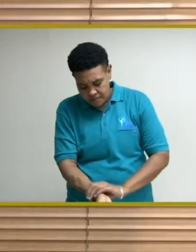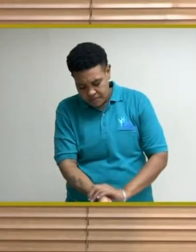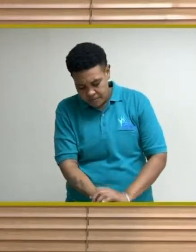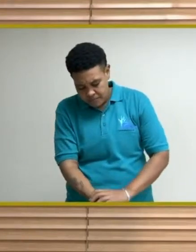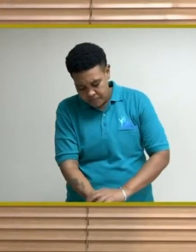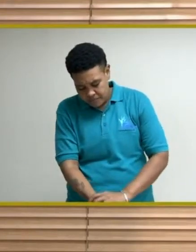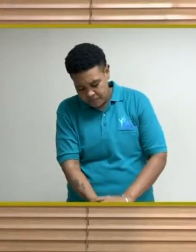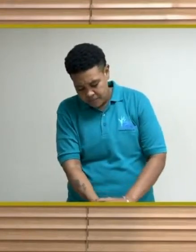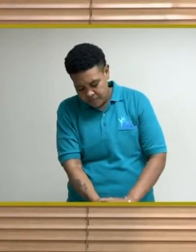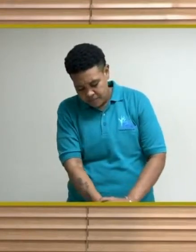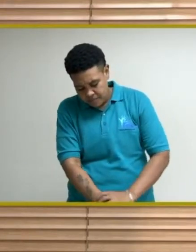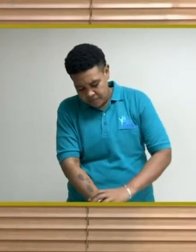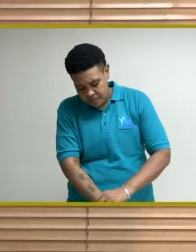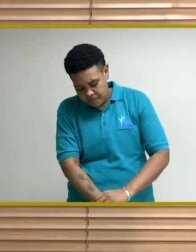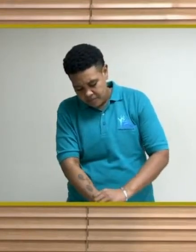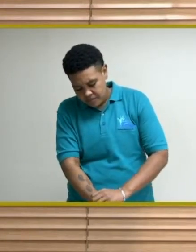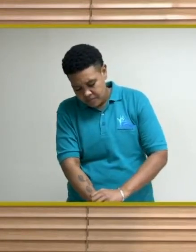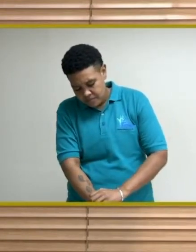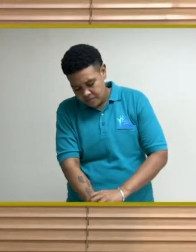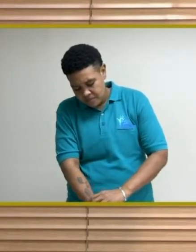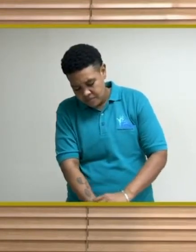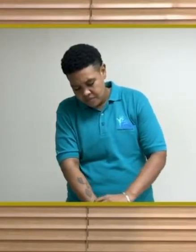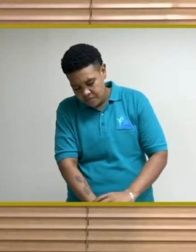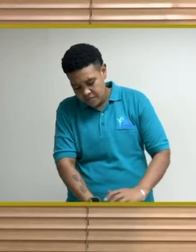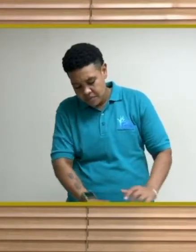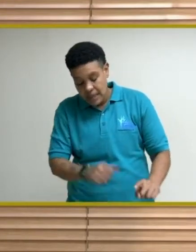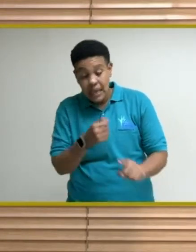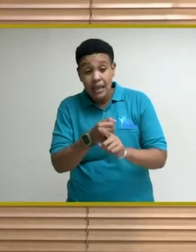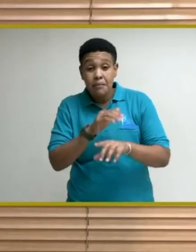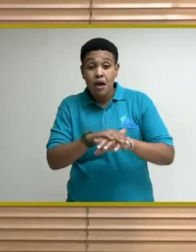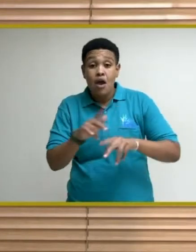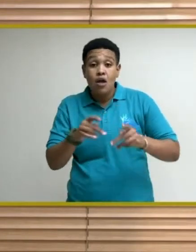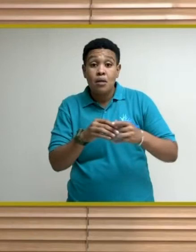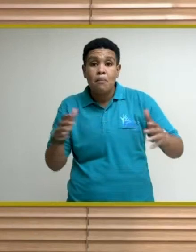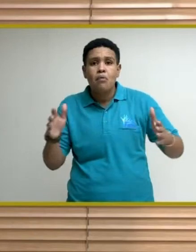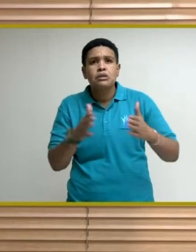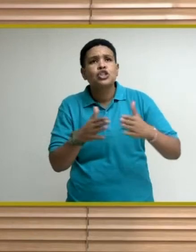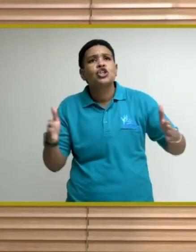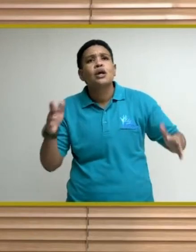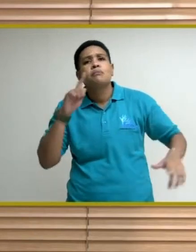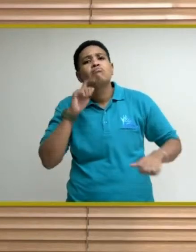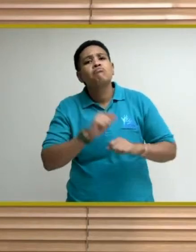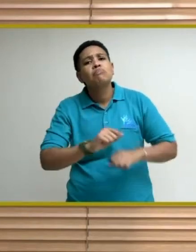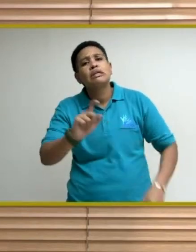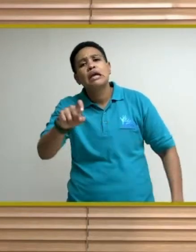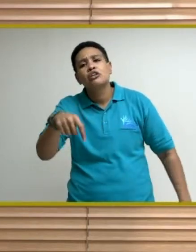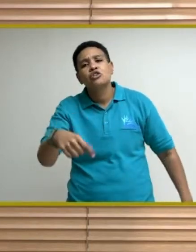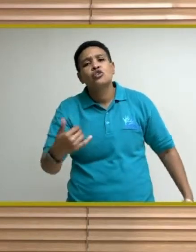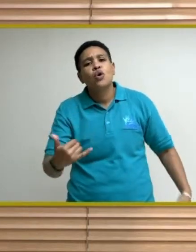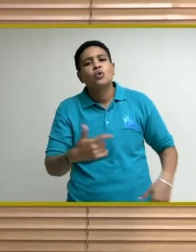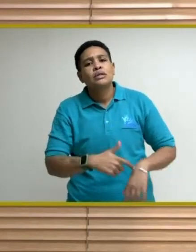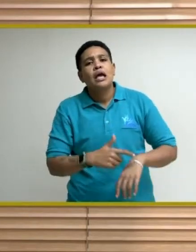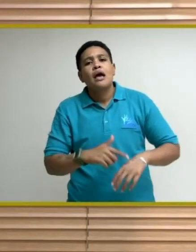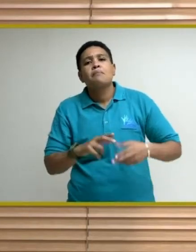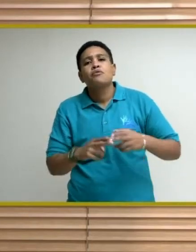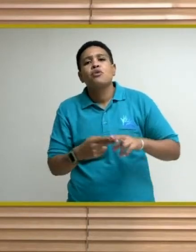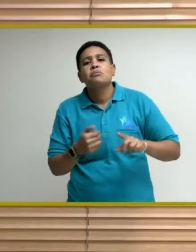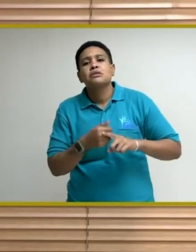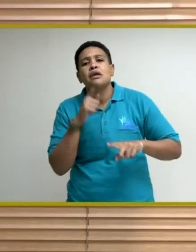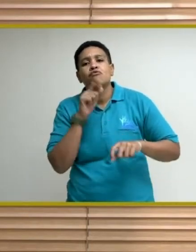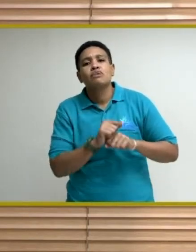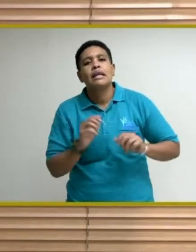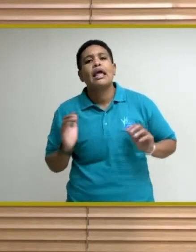the population generally, but it was necessary. At this time, the numbers are